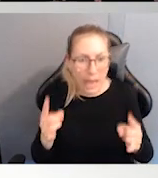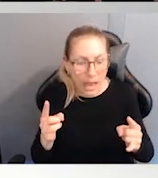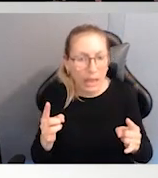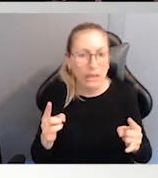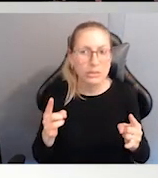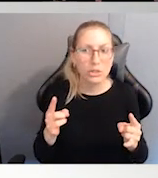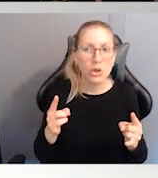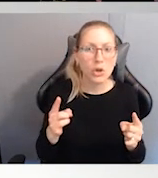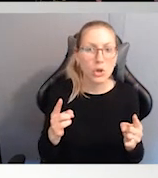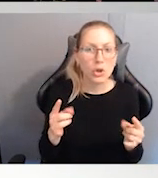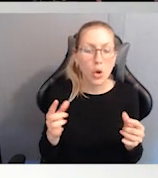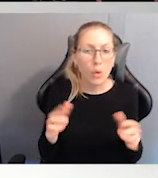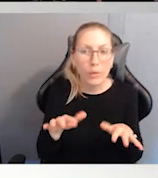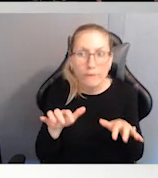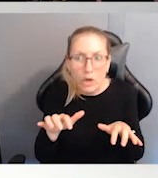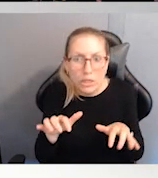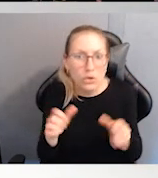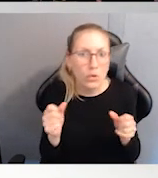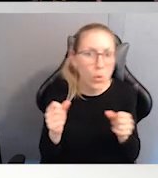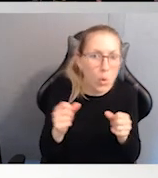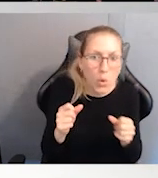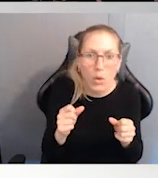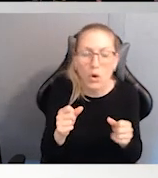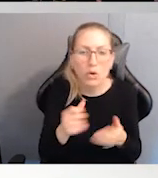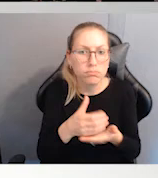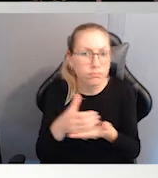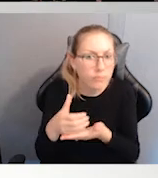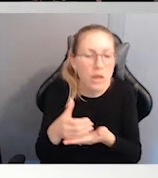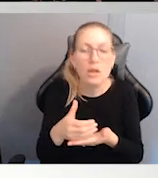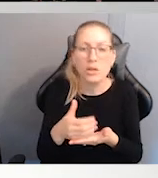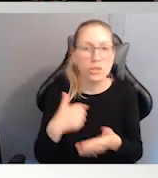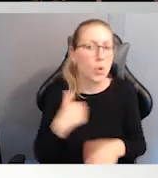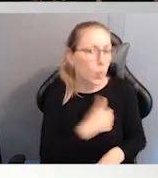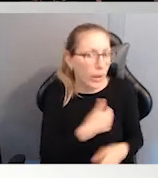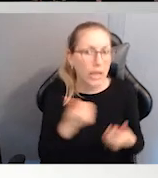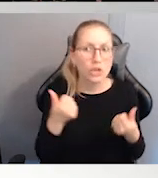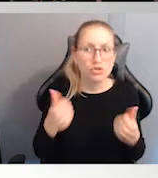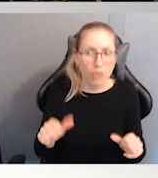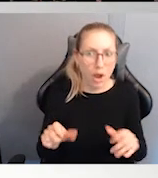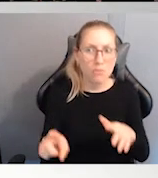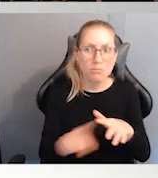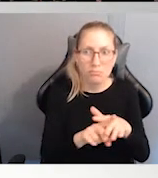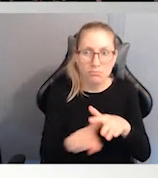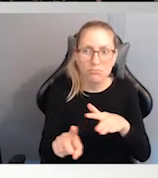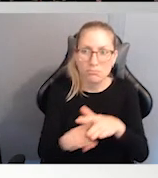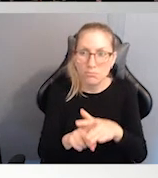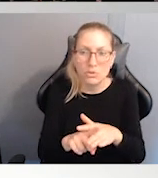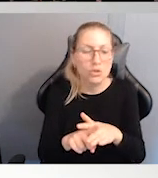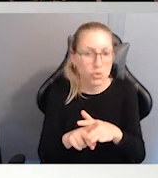we try to give back to the community in any way we possibly can.